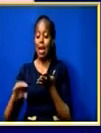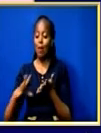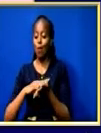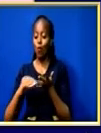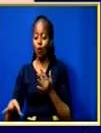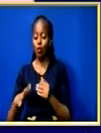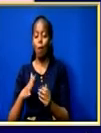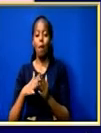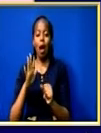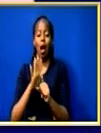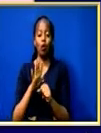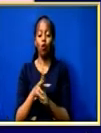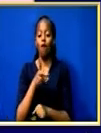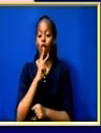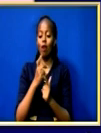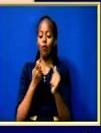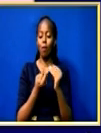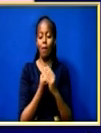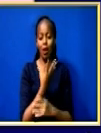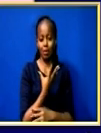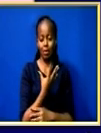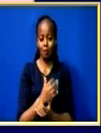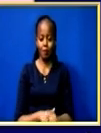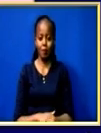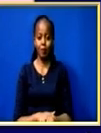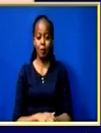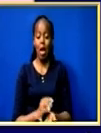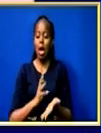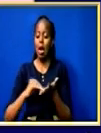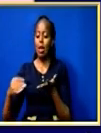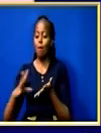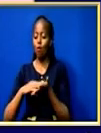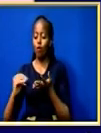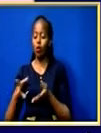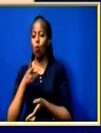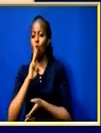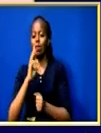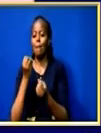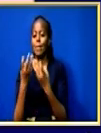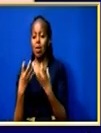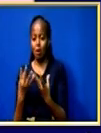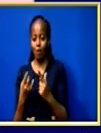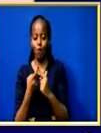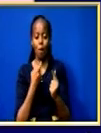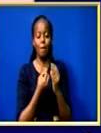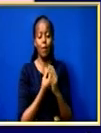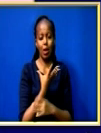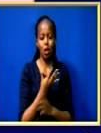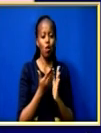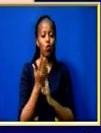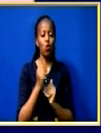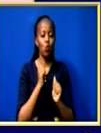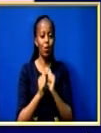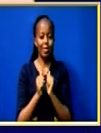excess water from the plant. It removes excess water from the plant through